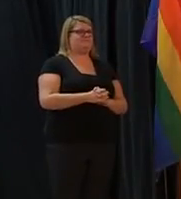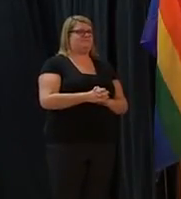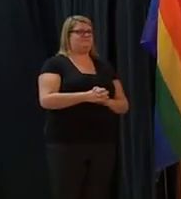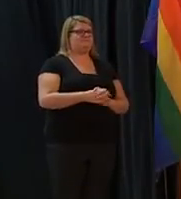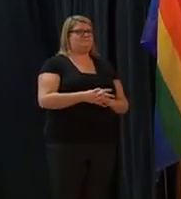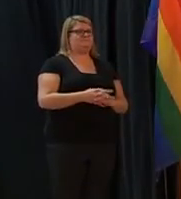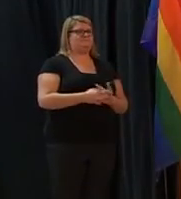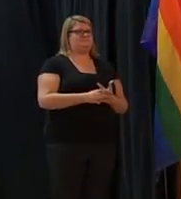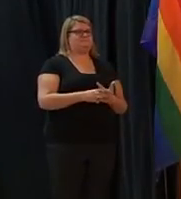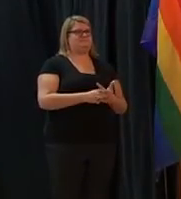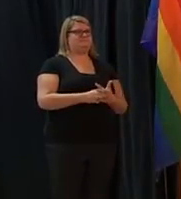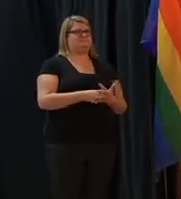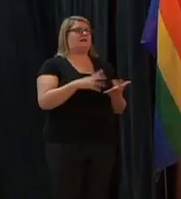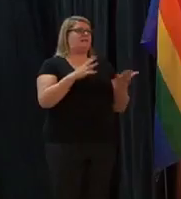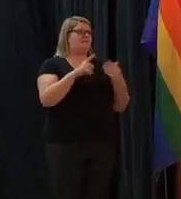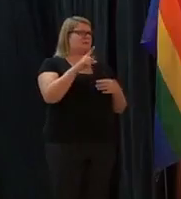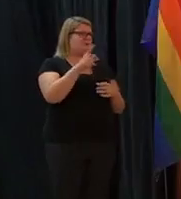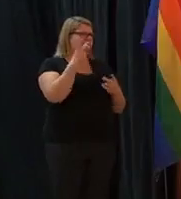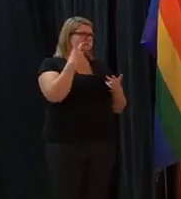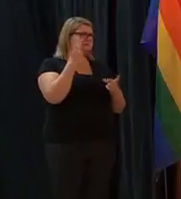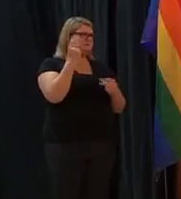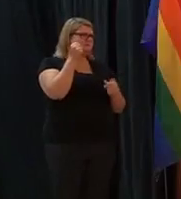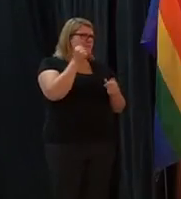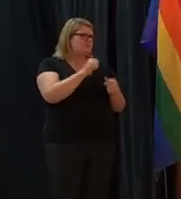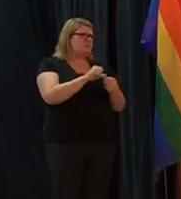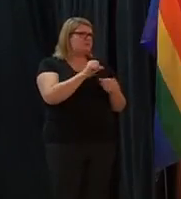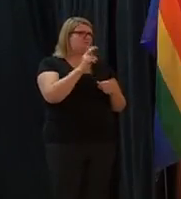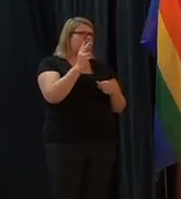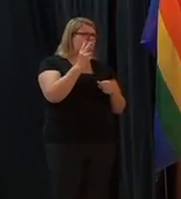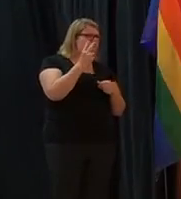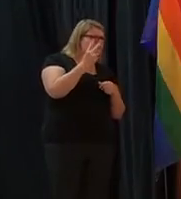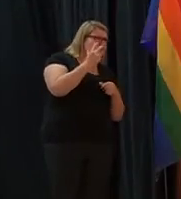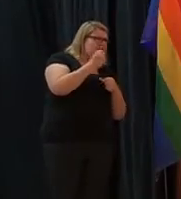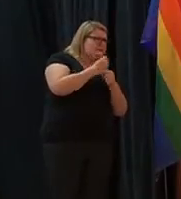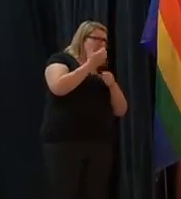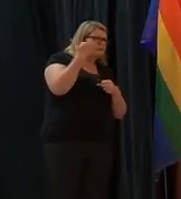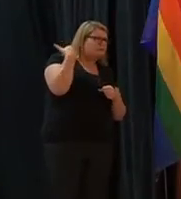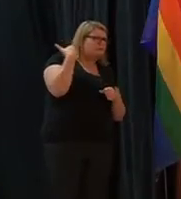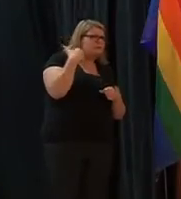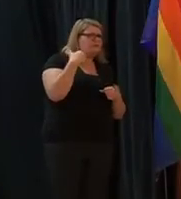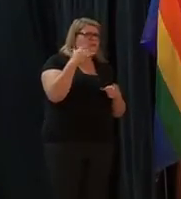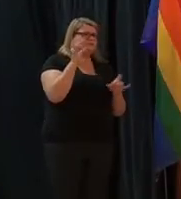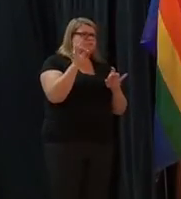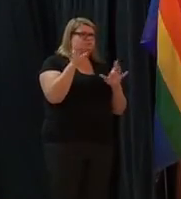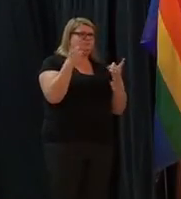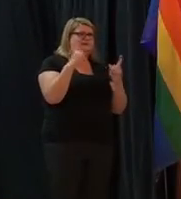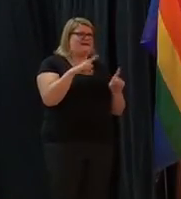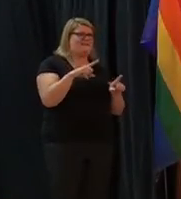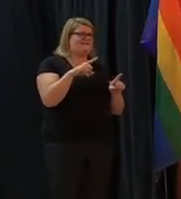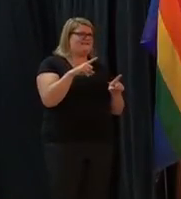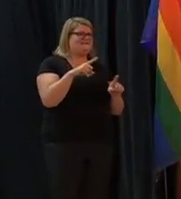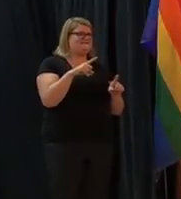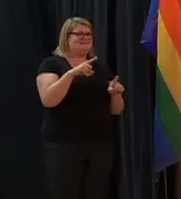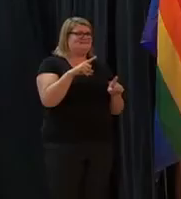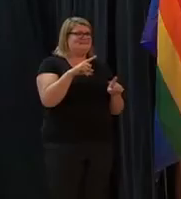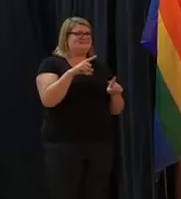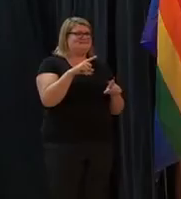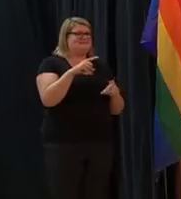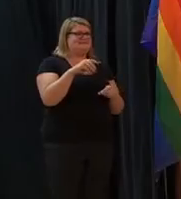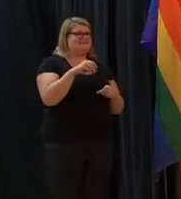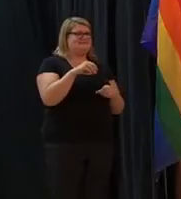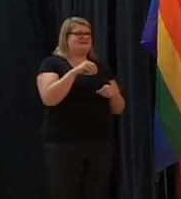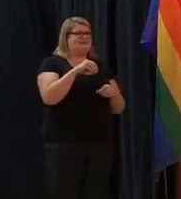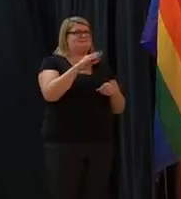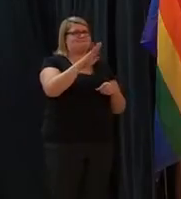And maybe you remember that 2-3 years ago, there was a scandal made by one of the